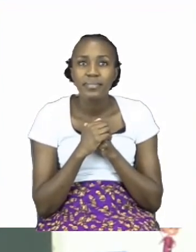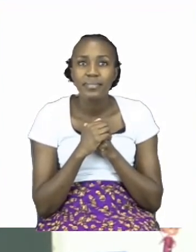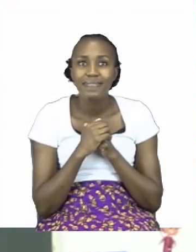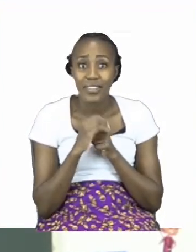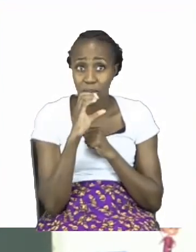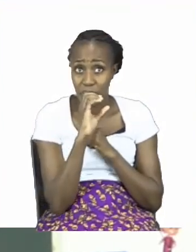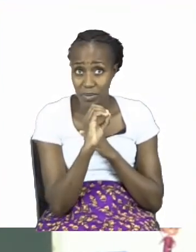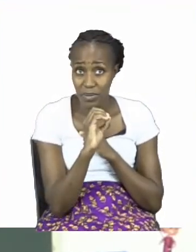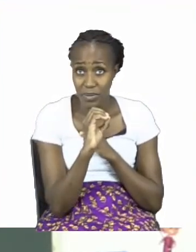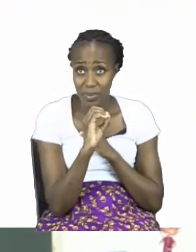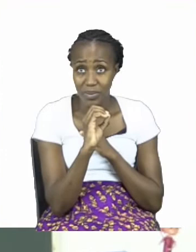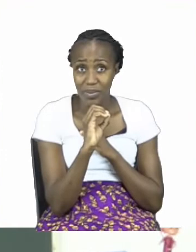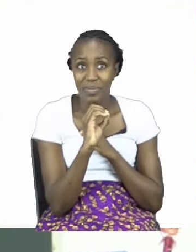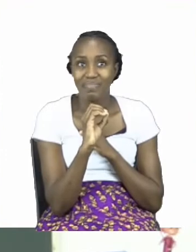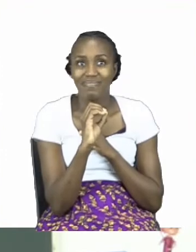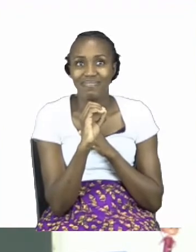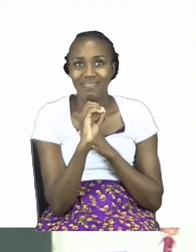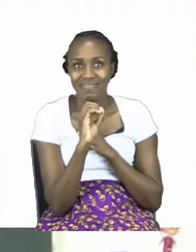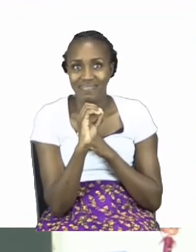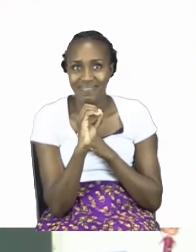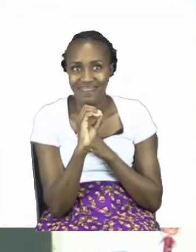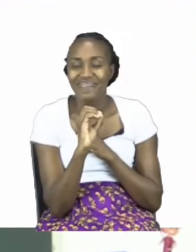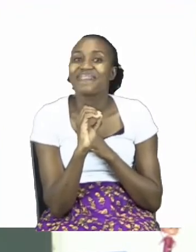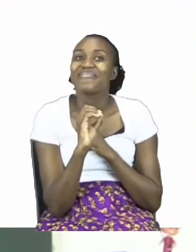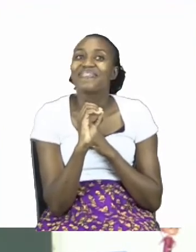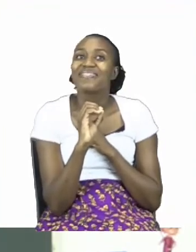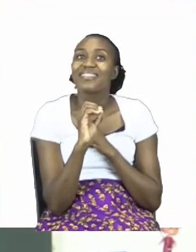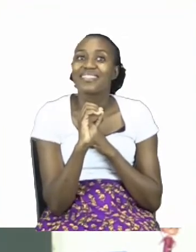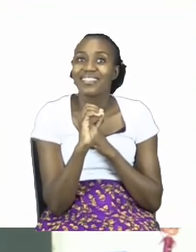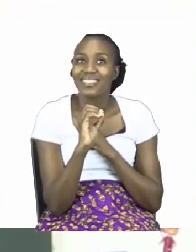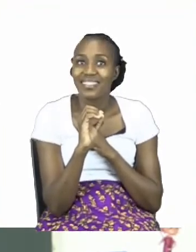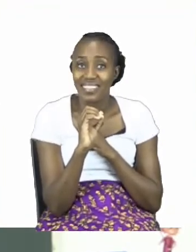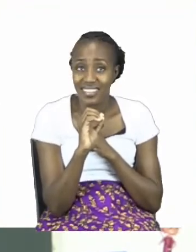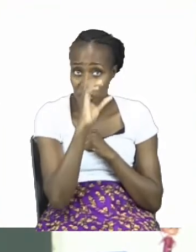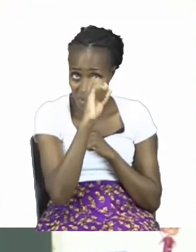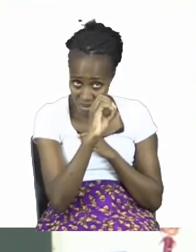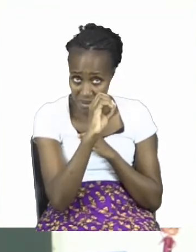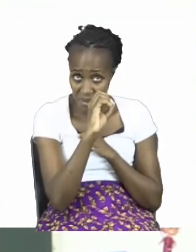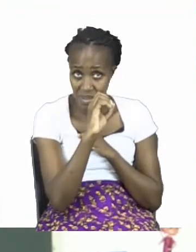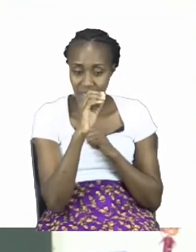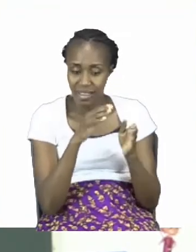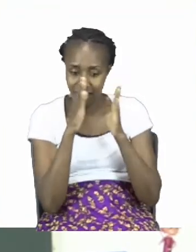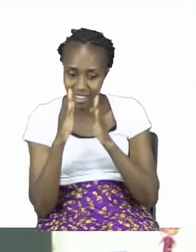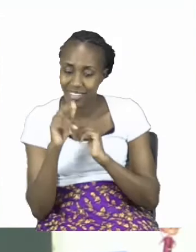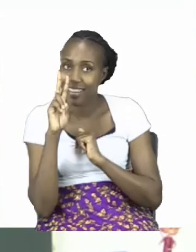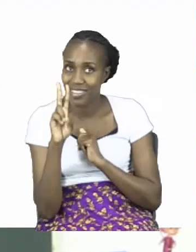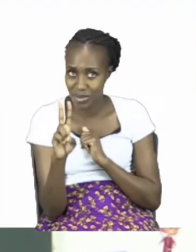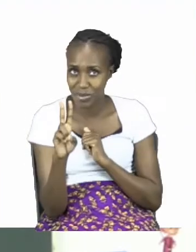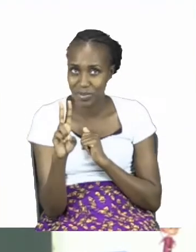Uh-oh, silly teacher Mutsa. So we're going to start with 0 first, and we're going to